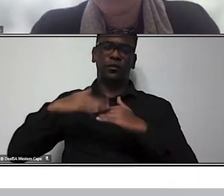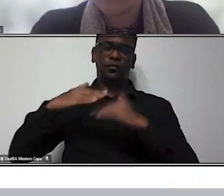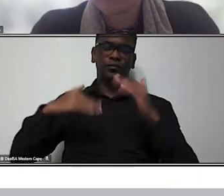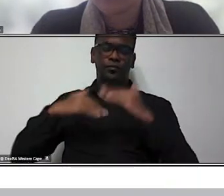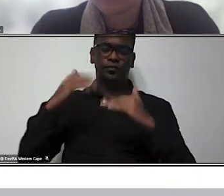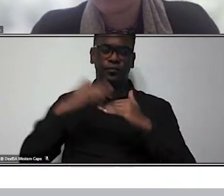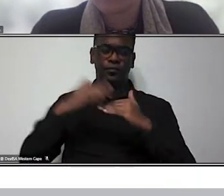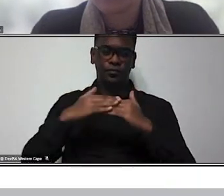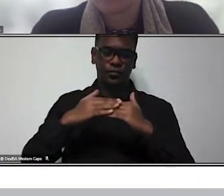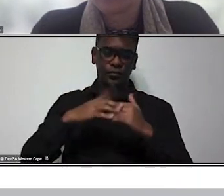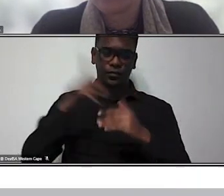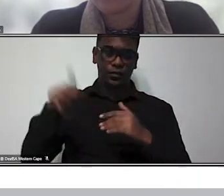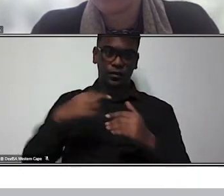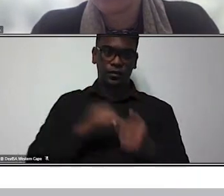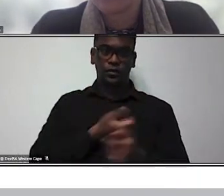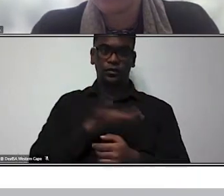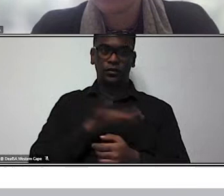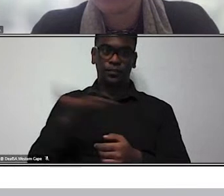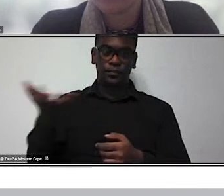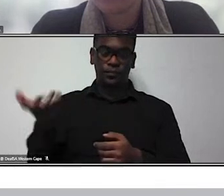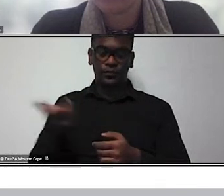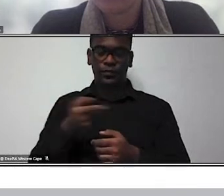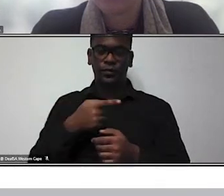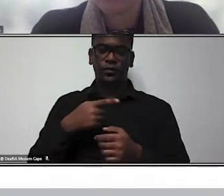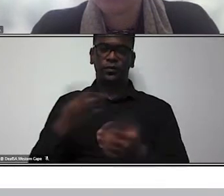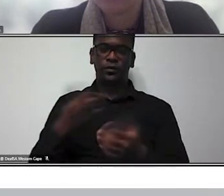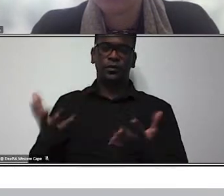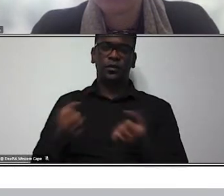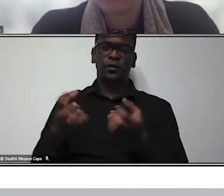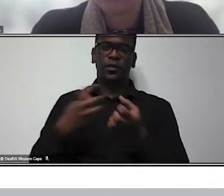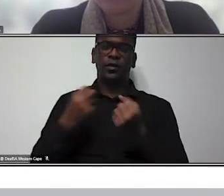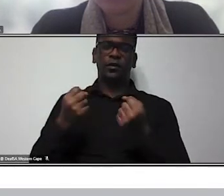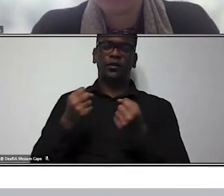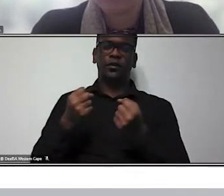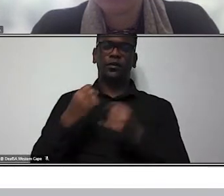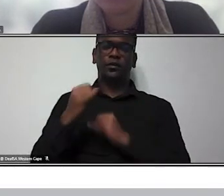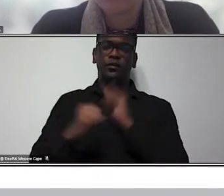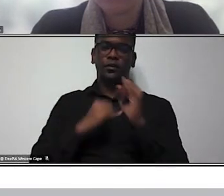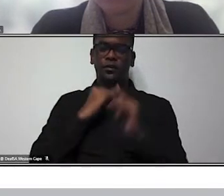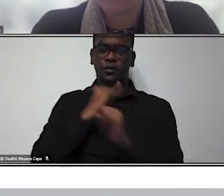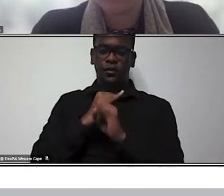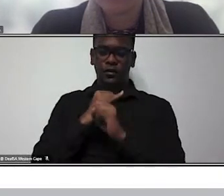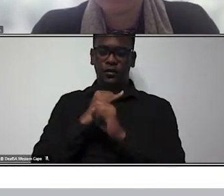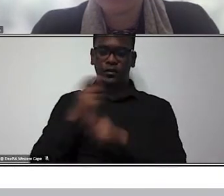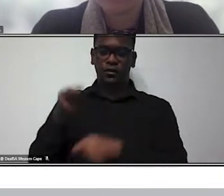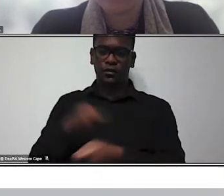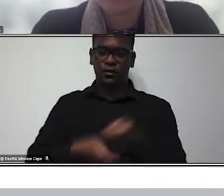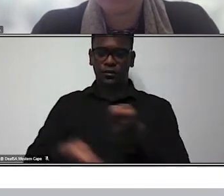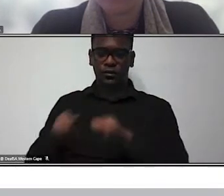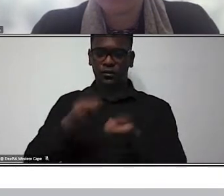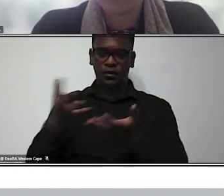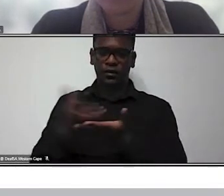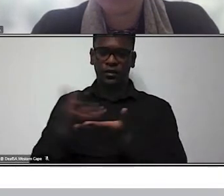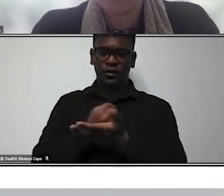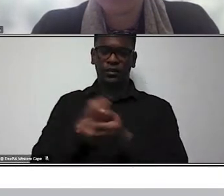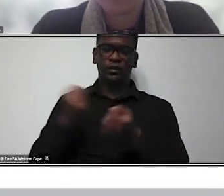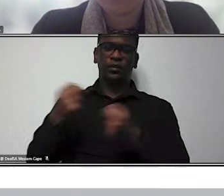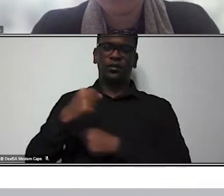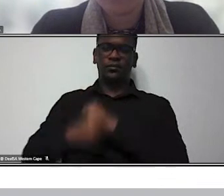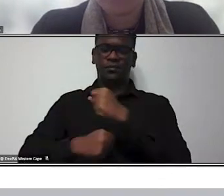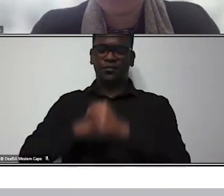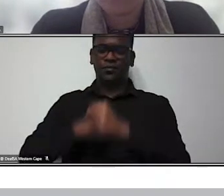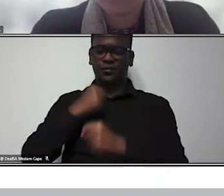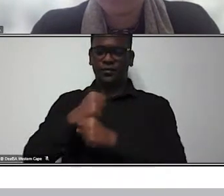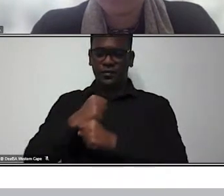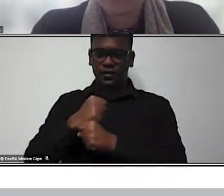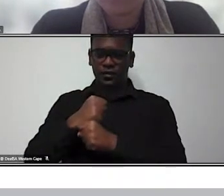Is that the general finding, that in terms of international trade, that it takes a number of years to establish a market and